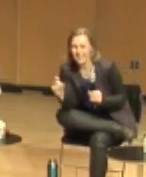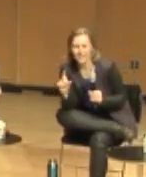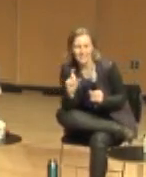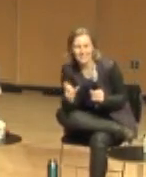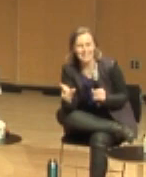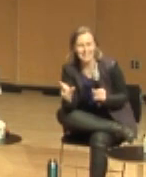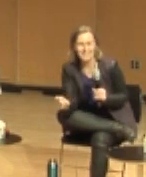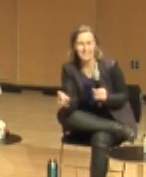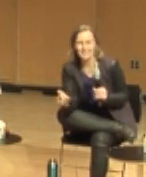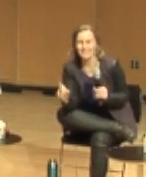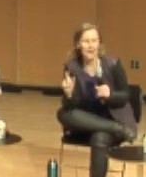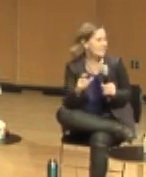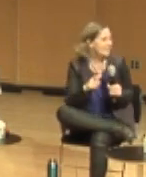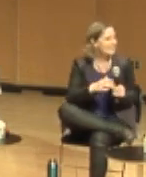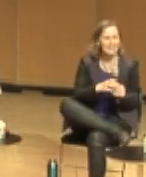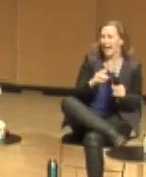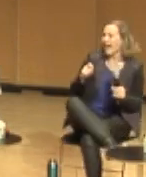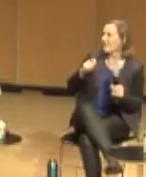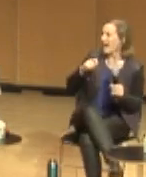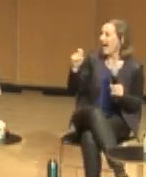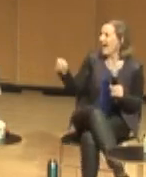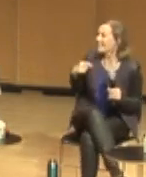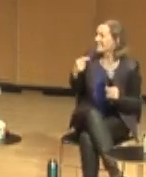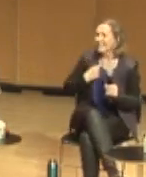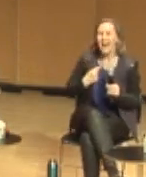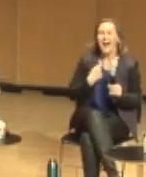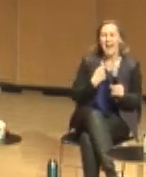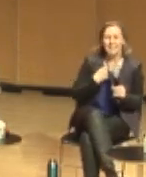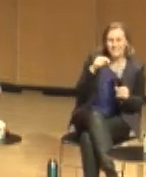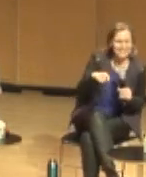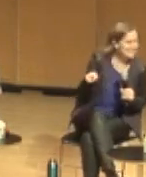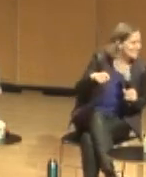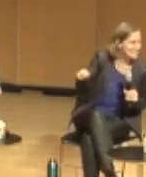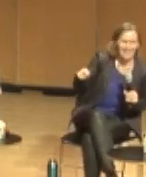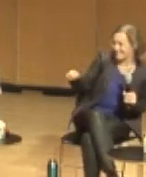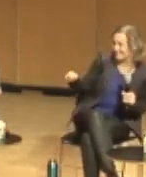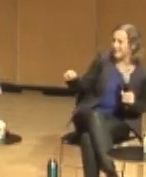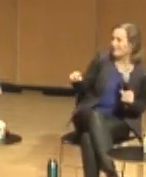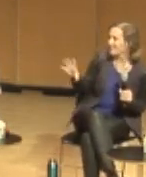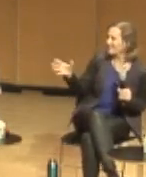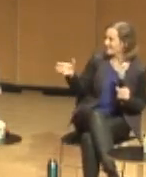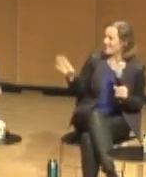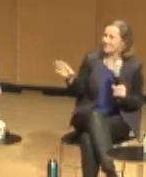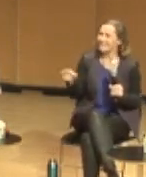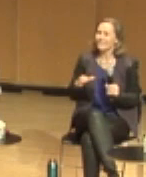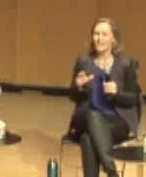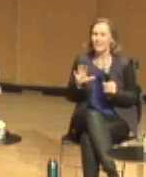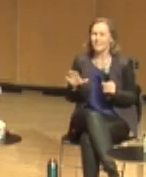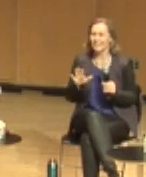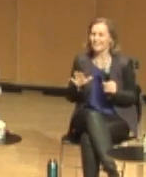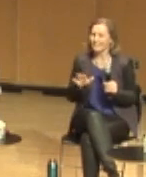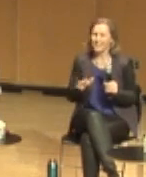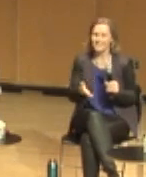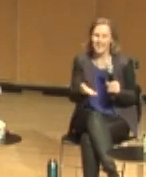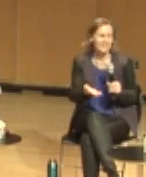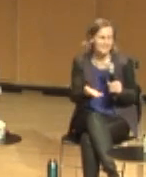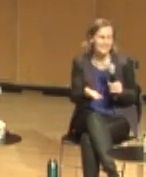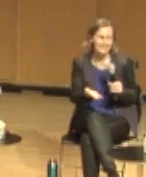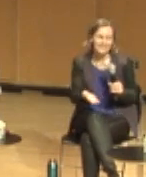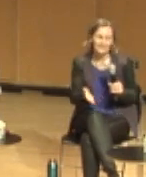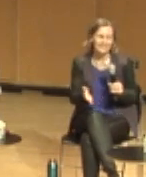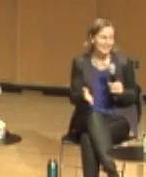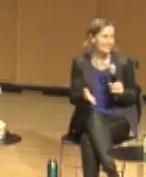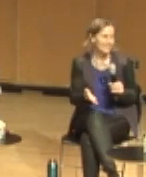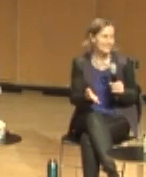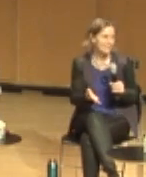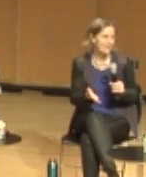use that now I think I started this trend like I I use it to text people or something you know and I think I I see